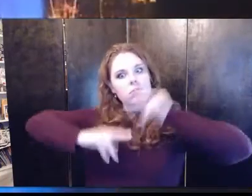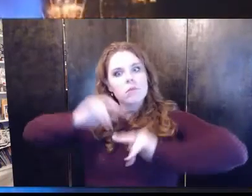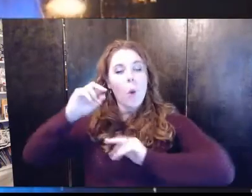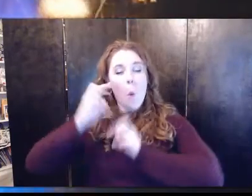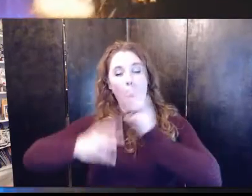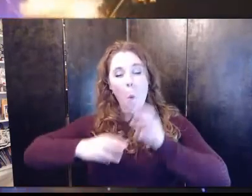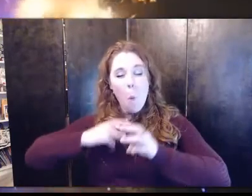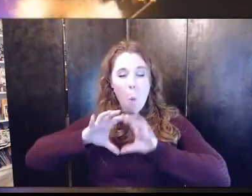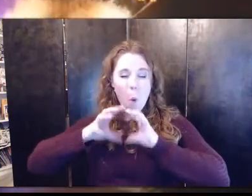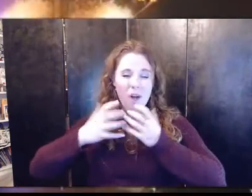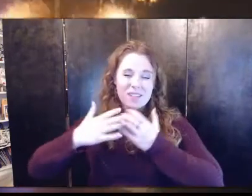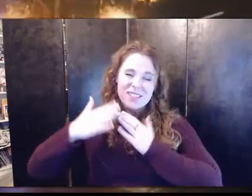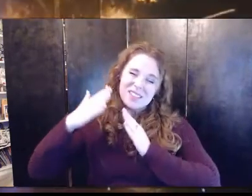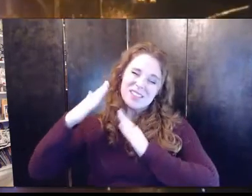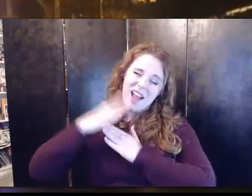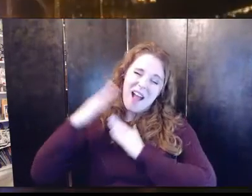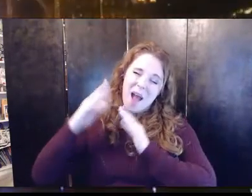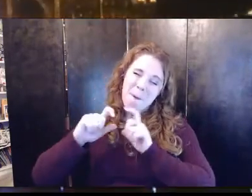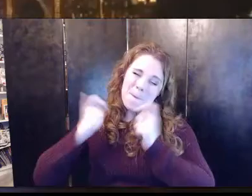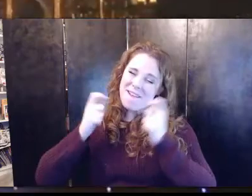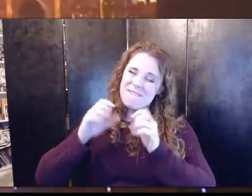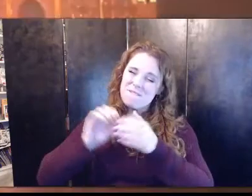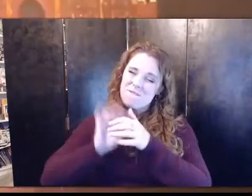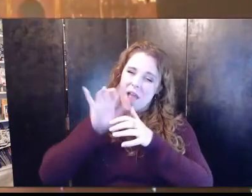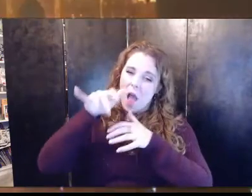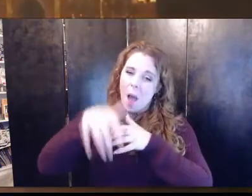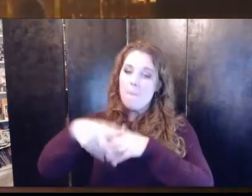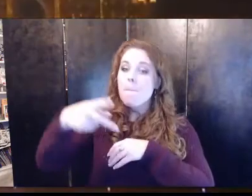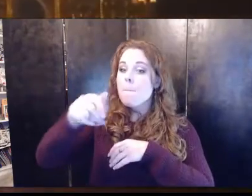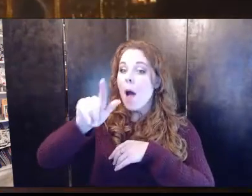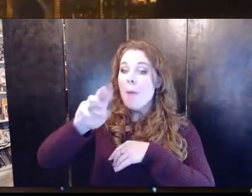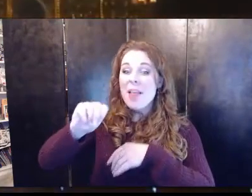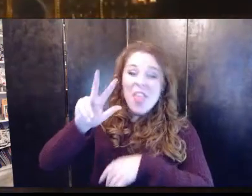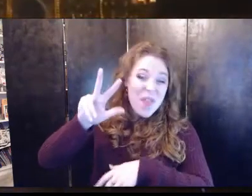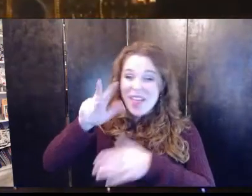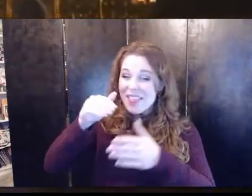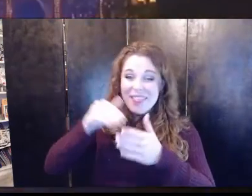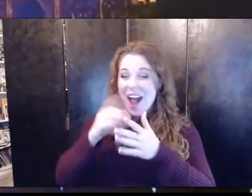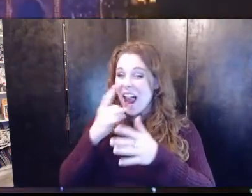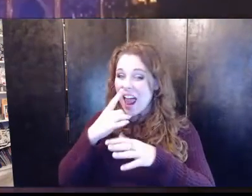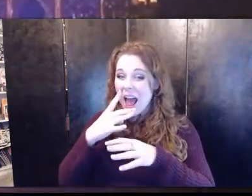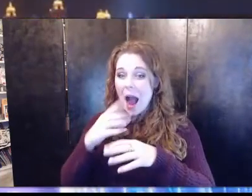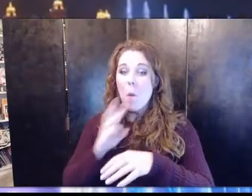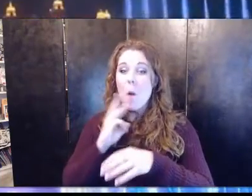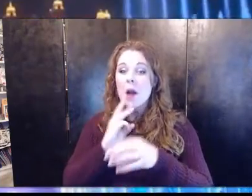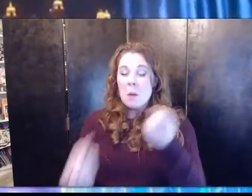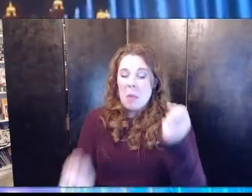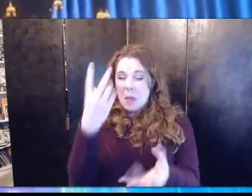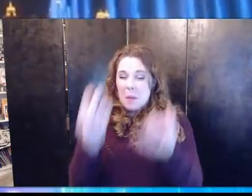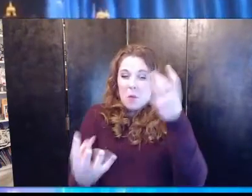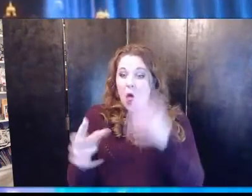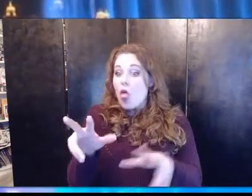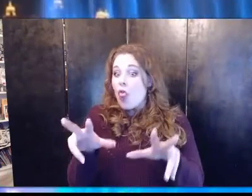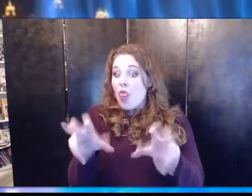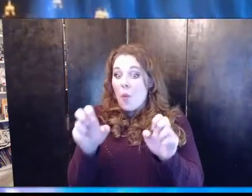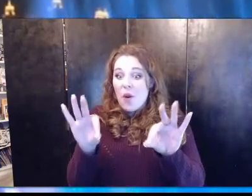world's largest fountain. The enormous Palm Fountain has more than 3,000 lights and can shoot water more than